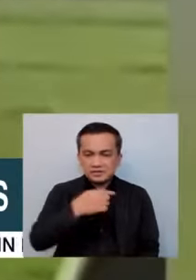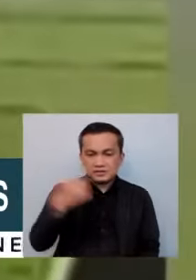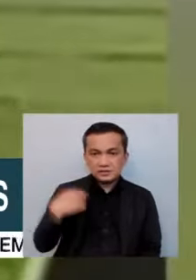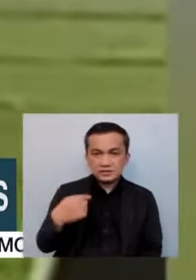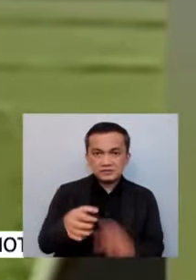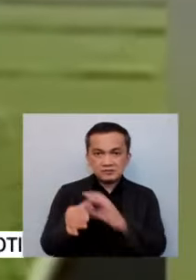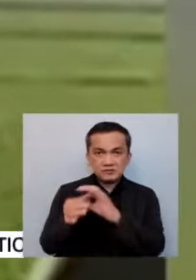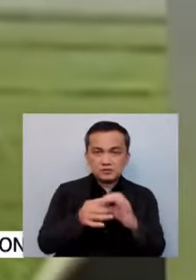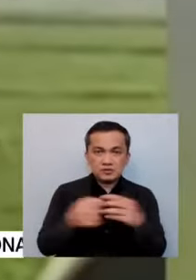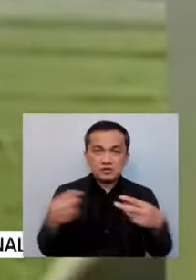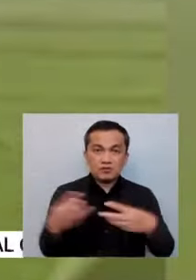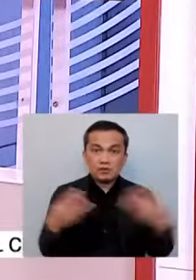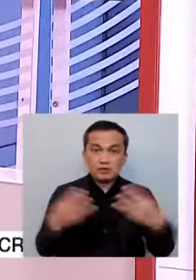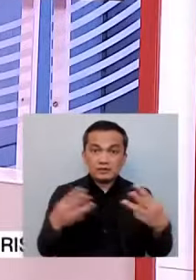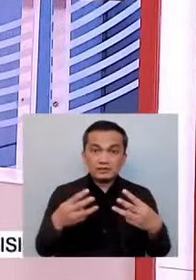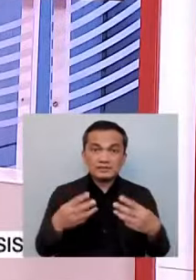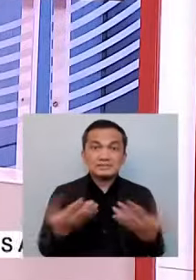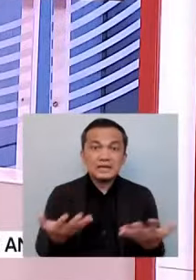Ukraine.